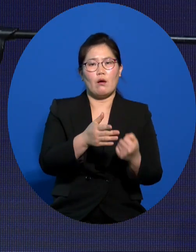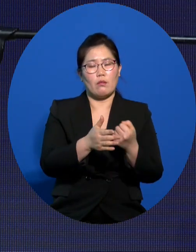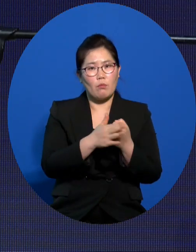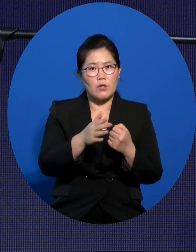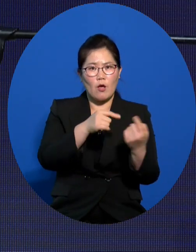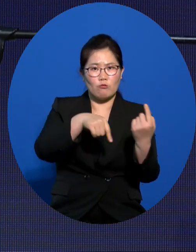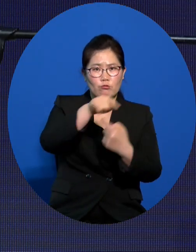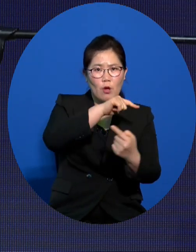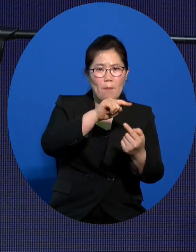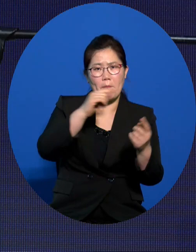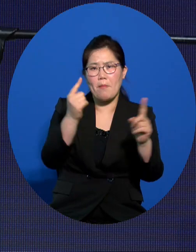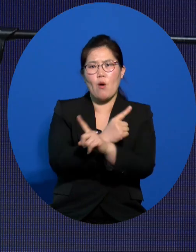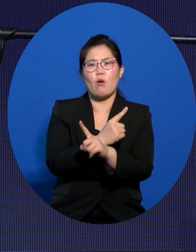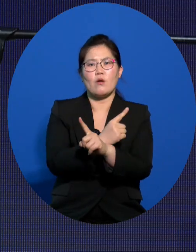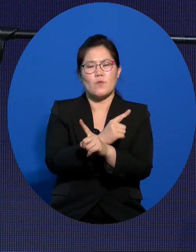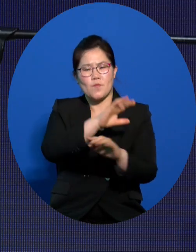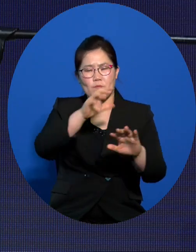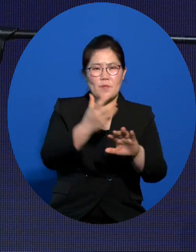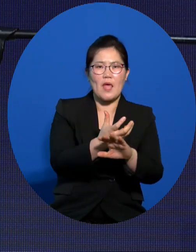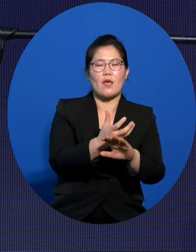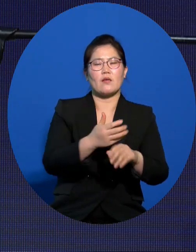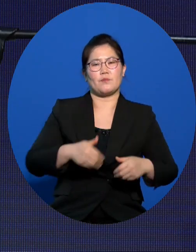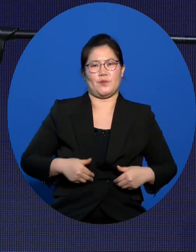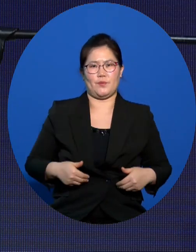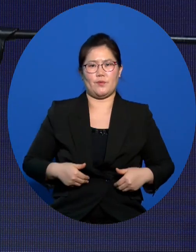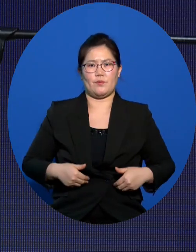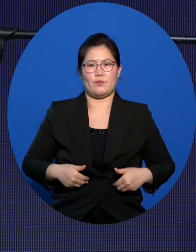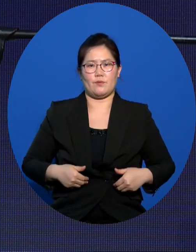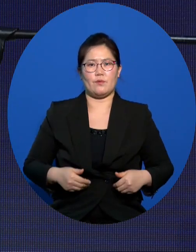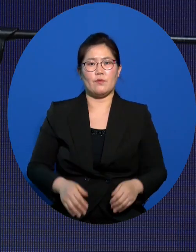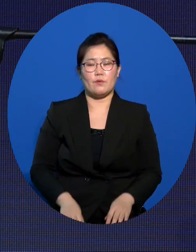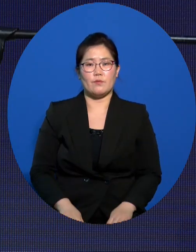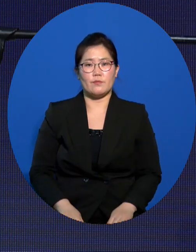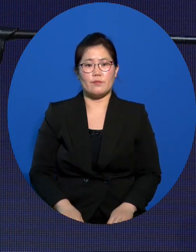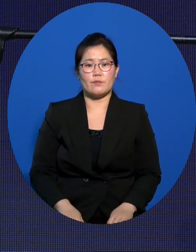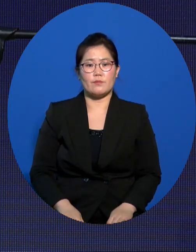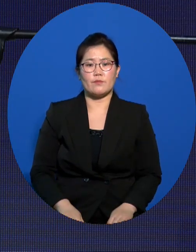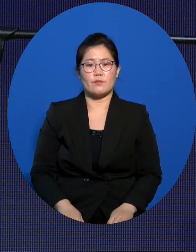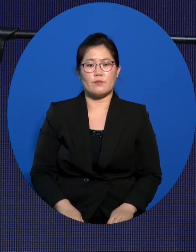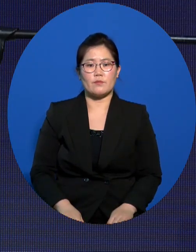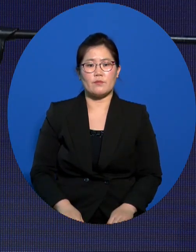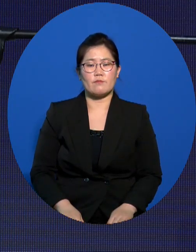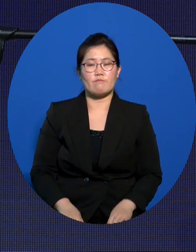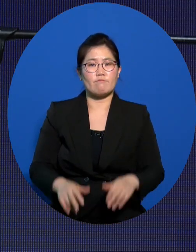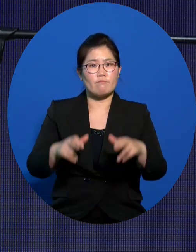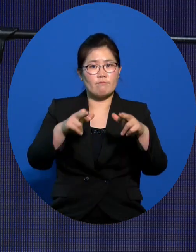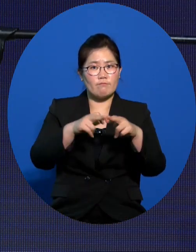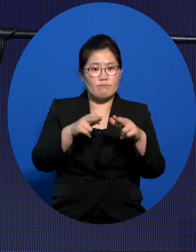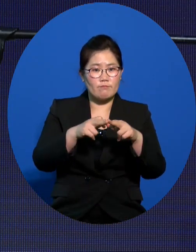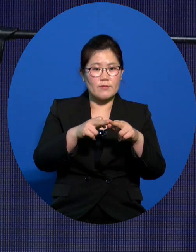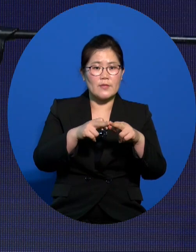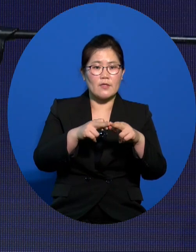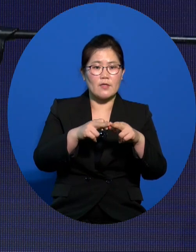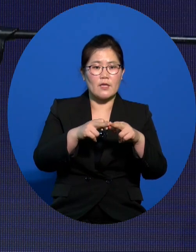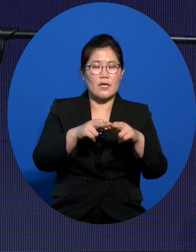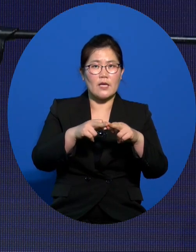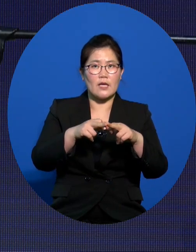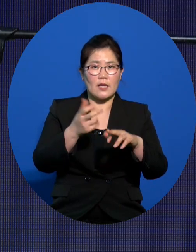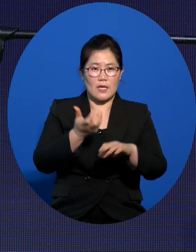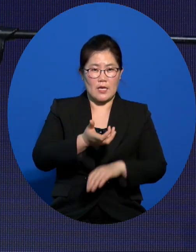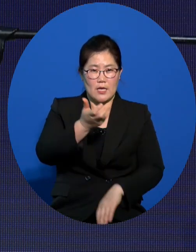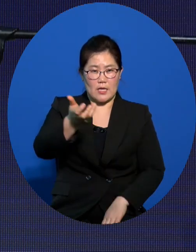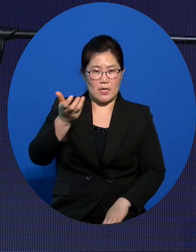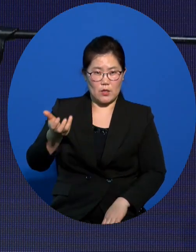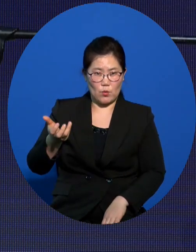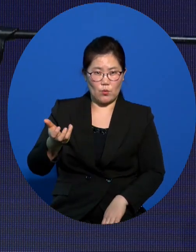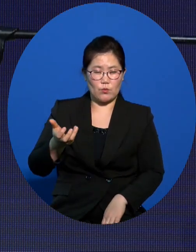the operation less efficient. I think that we have to fundamentally change this so that